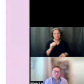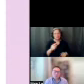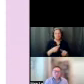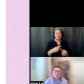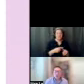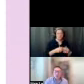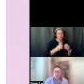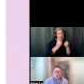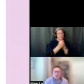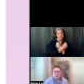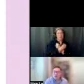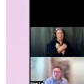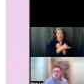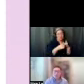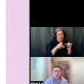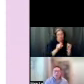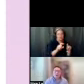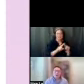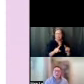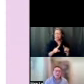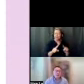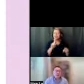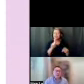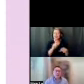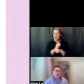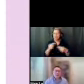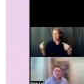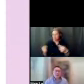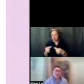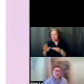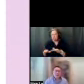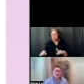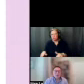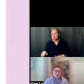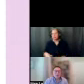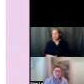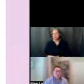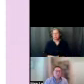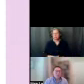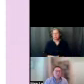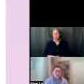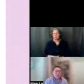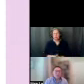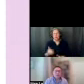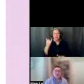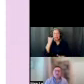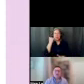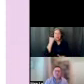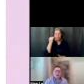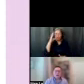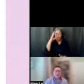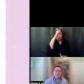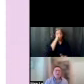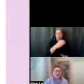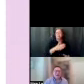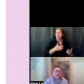harmful. It can be harmful, and then even the assumption that your partner needs to be your caregiver as